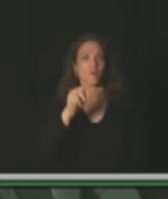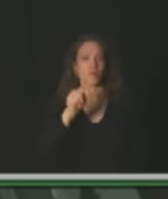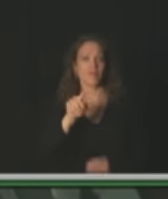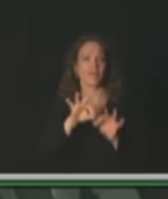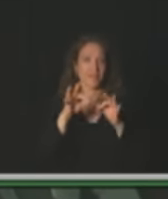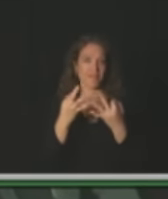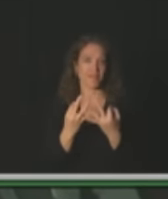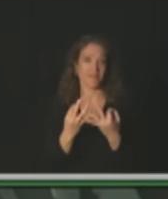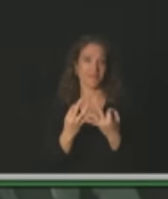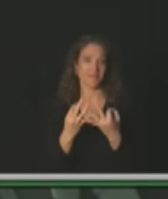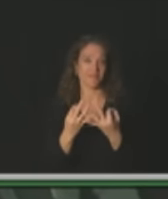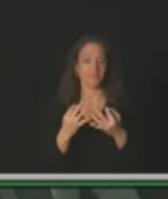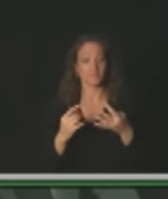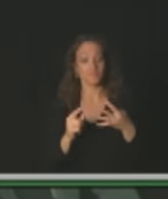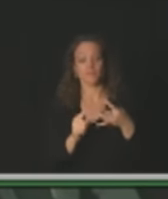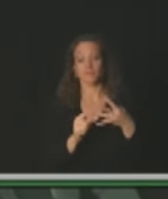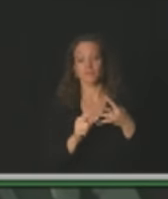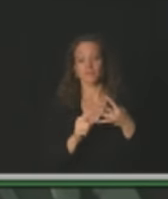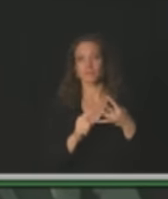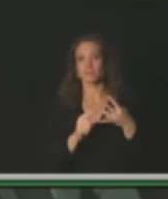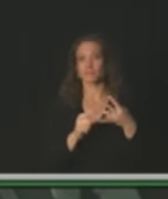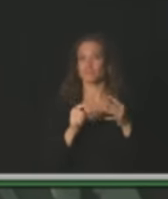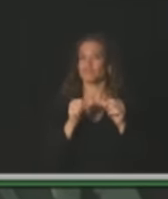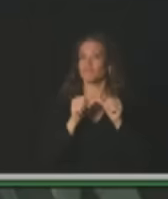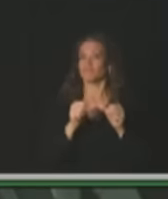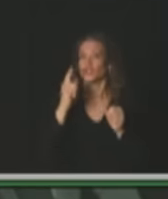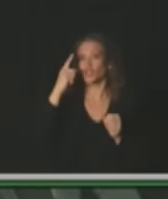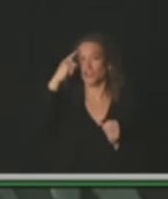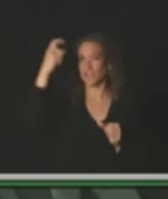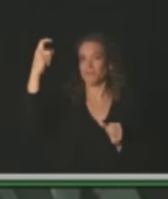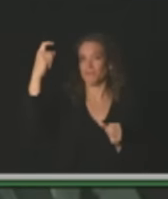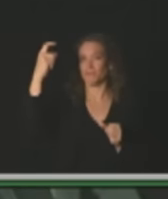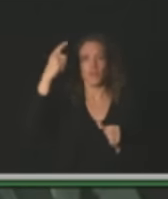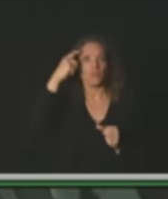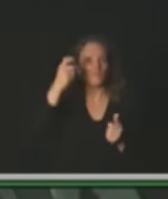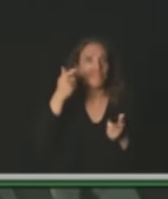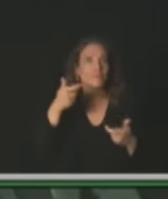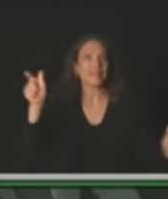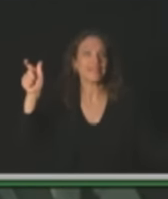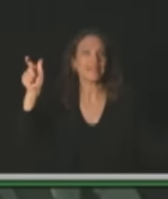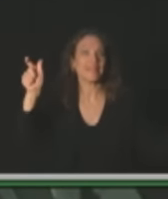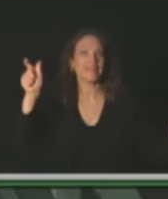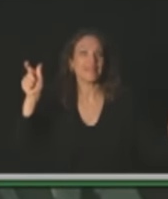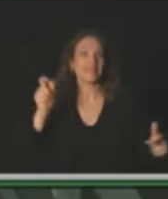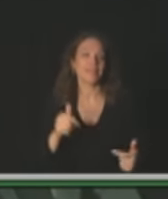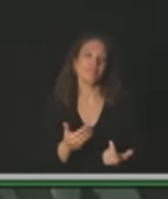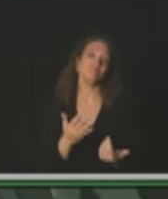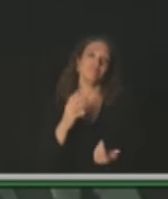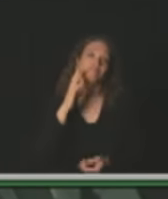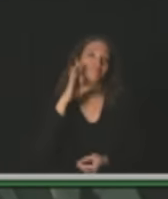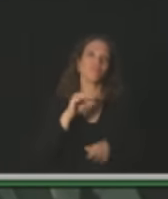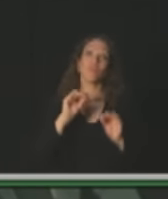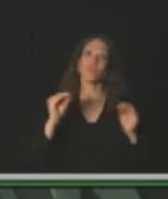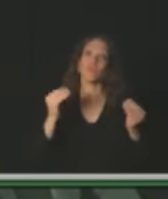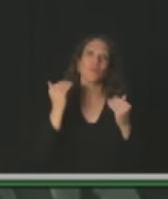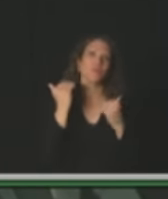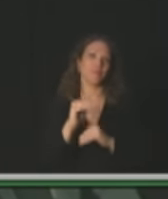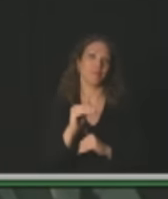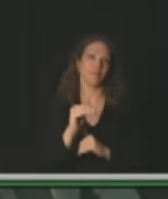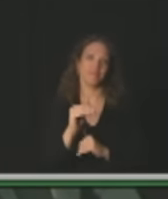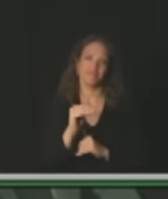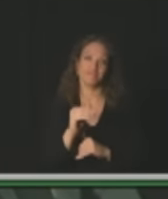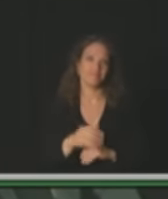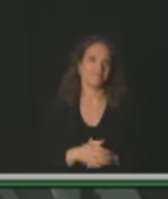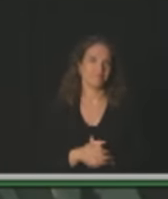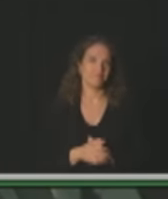Three, dream. Dream big. There are no boundaries.